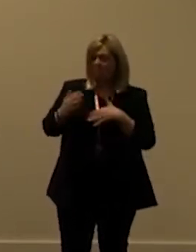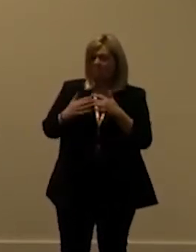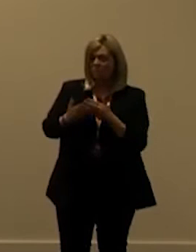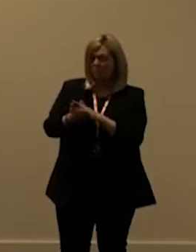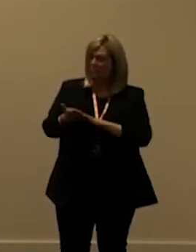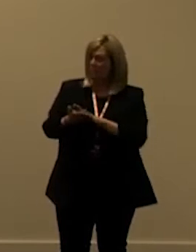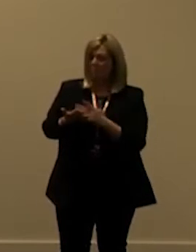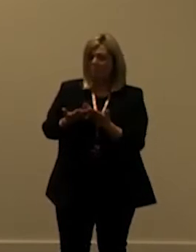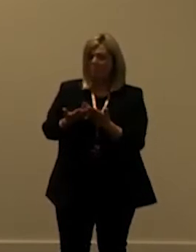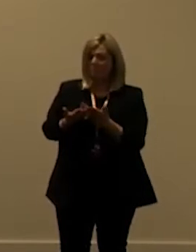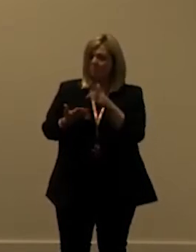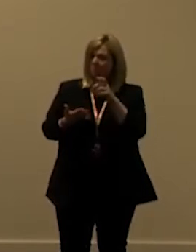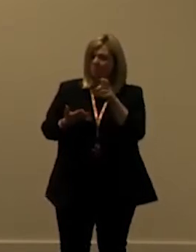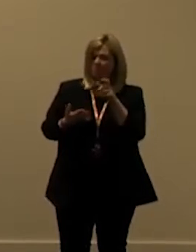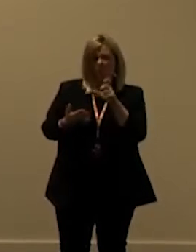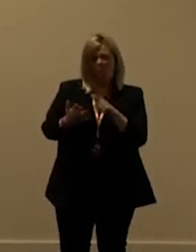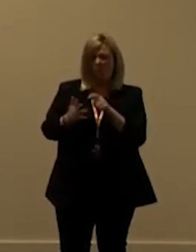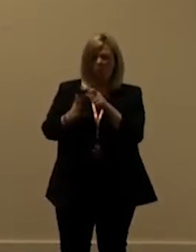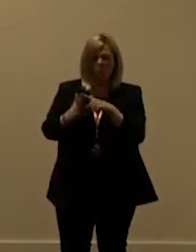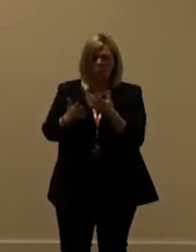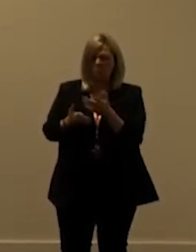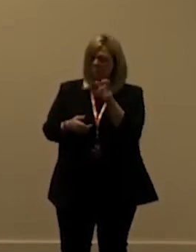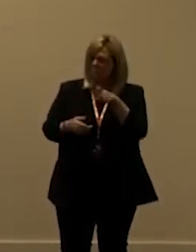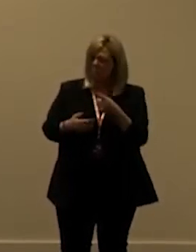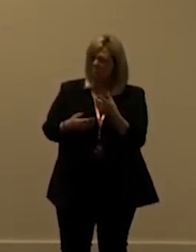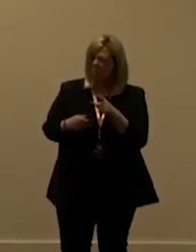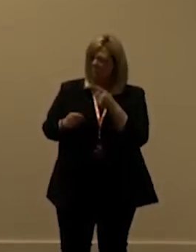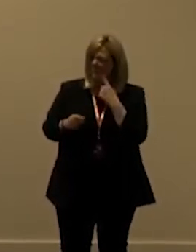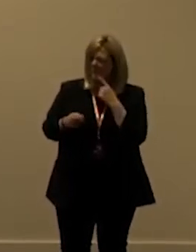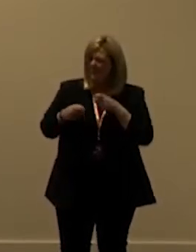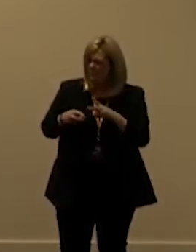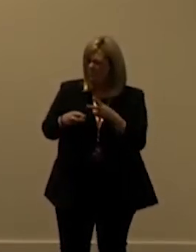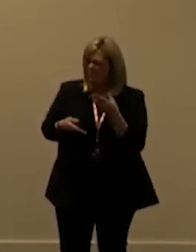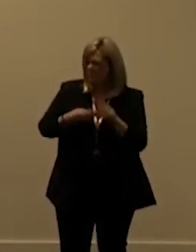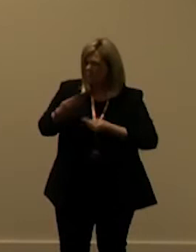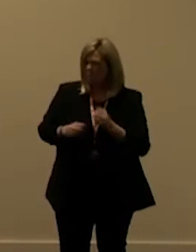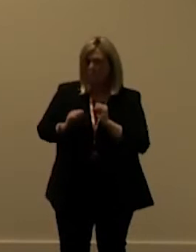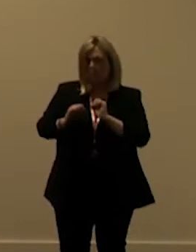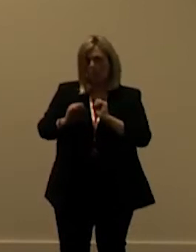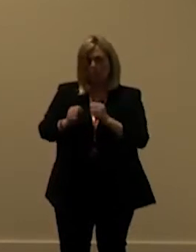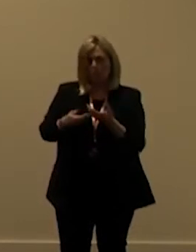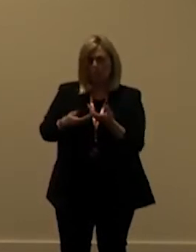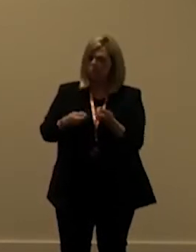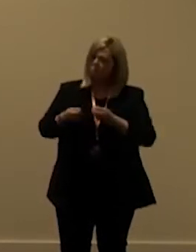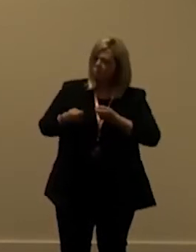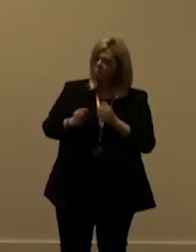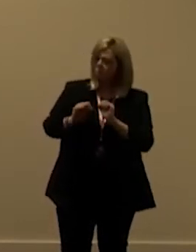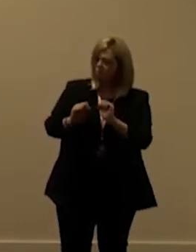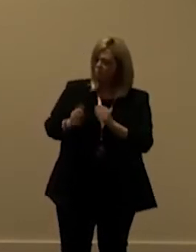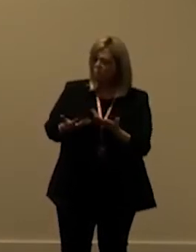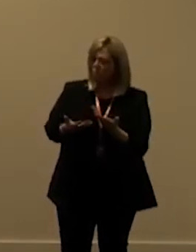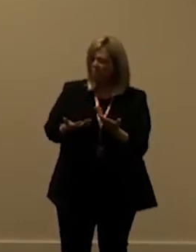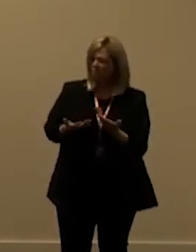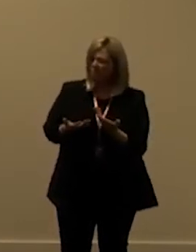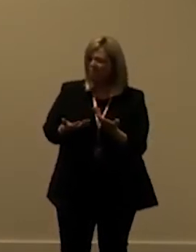for people that might not be aware, I think the simplest way of describing it is your configuration, or your kind of configuration is